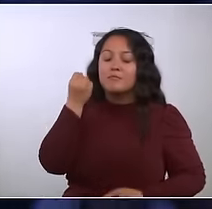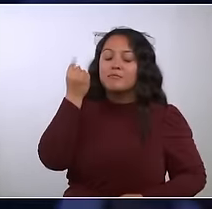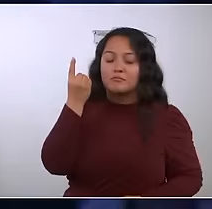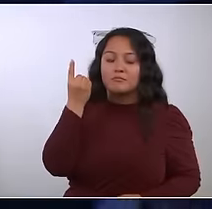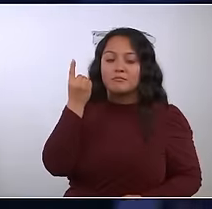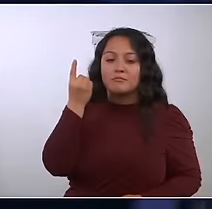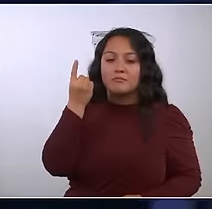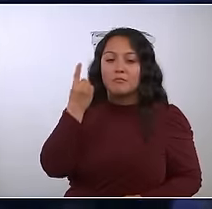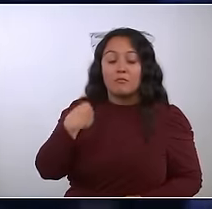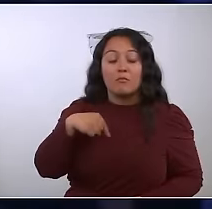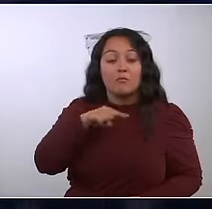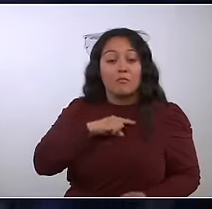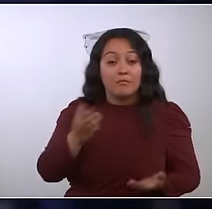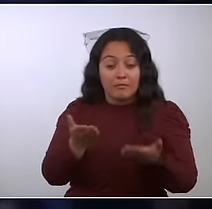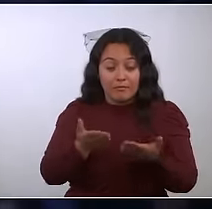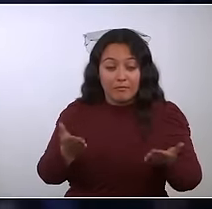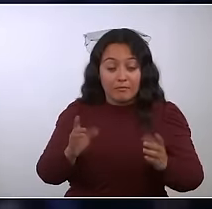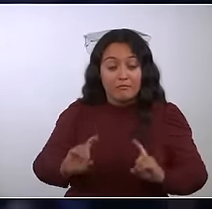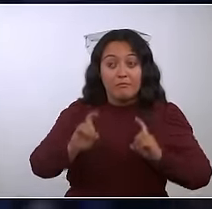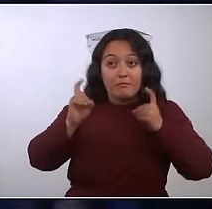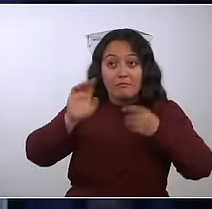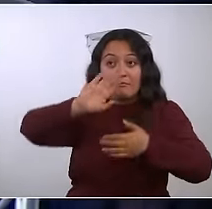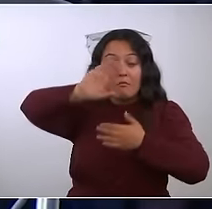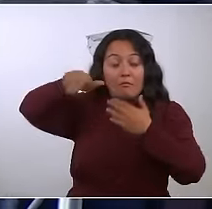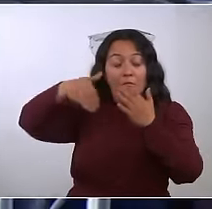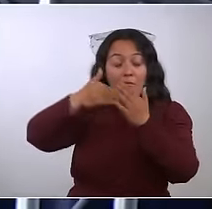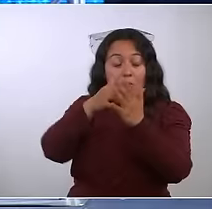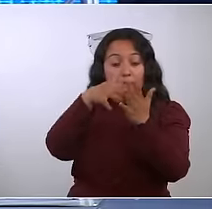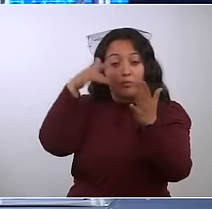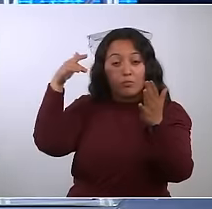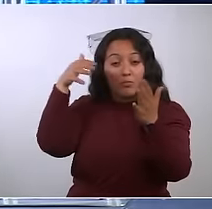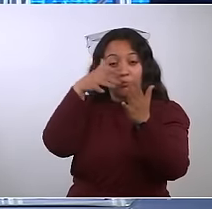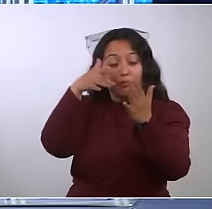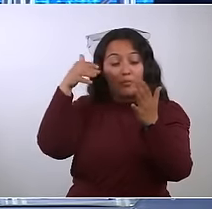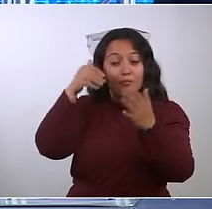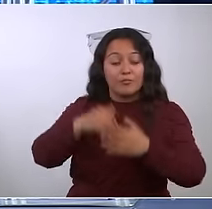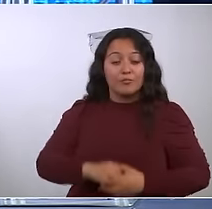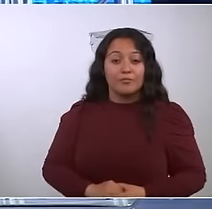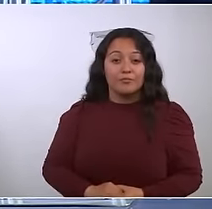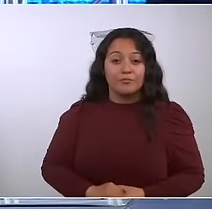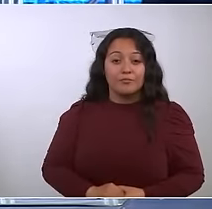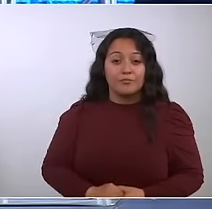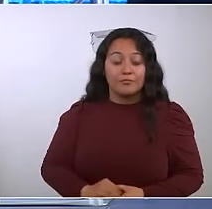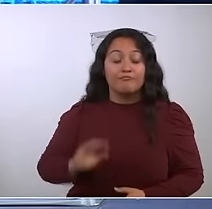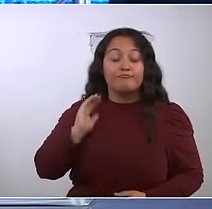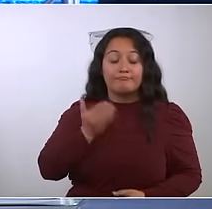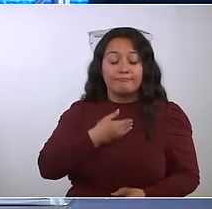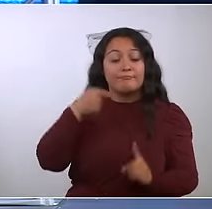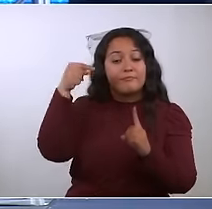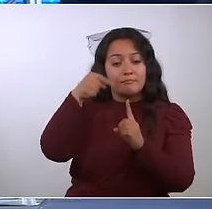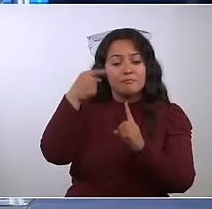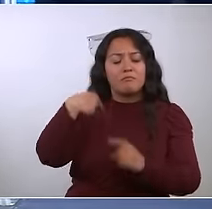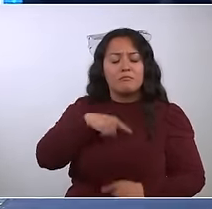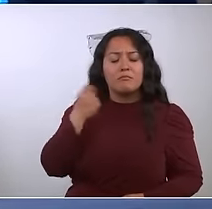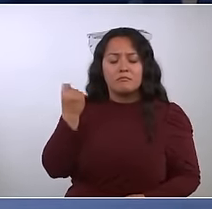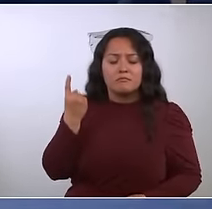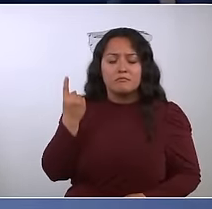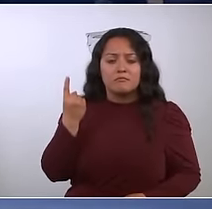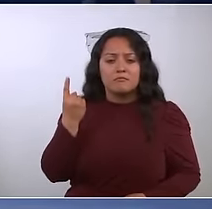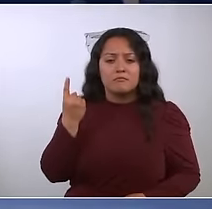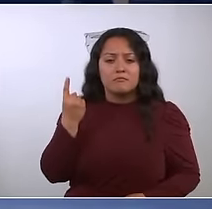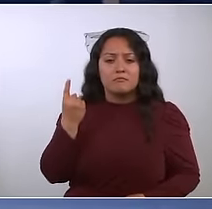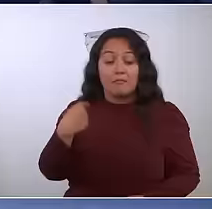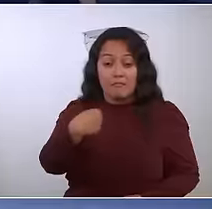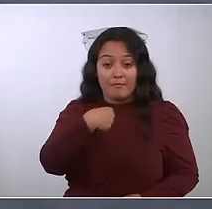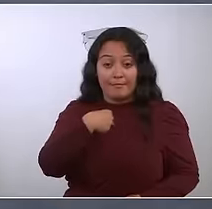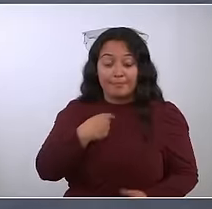are here to give him glory. Estamos aquí para darle gloria. La misión es clara. The mission is clear. Yo